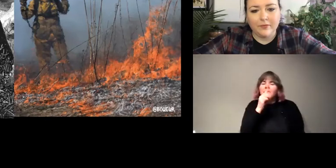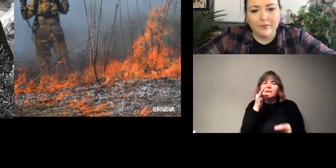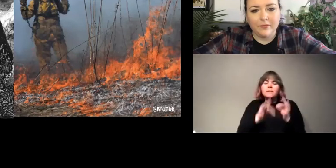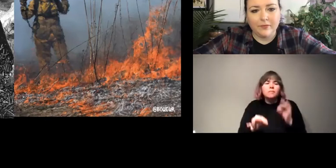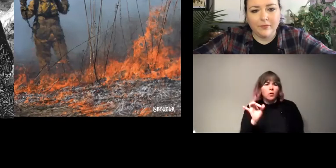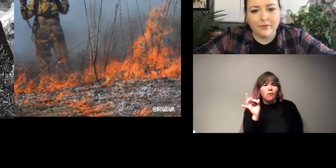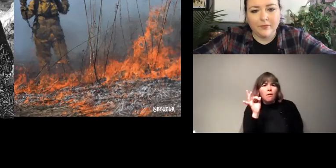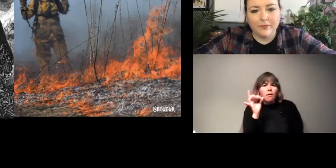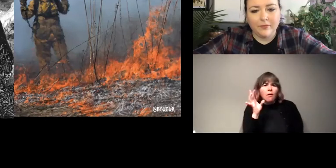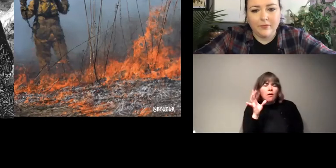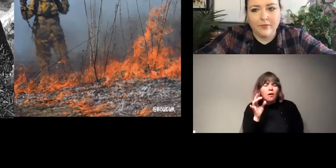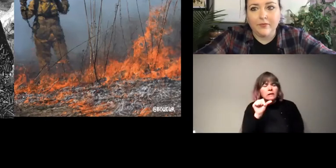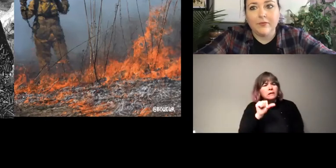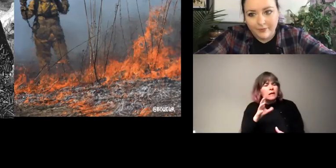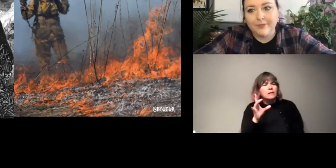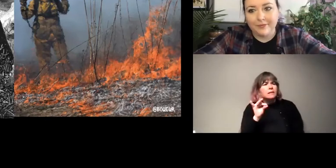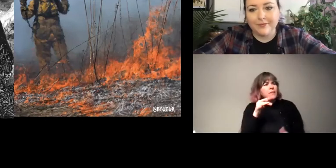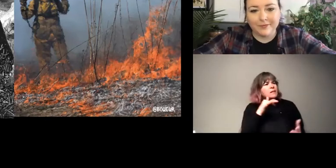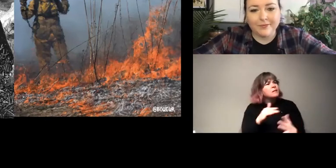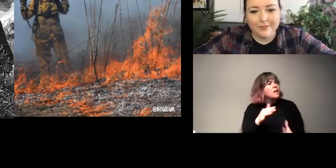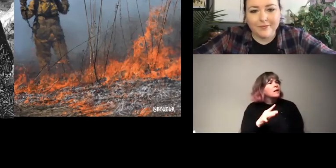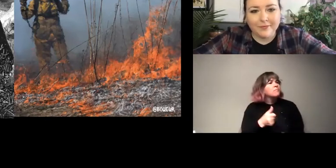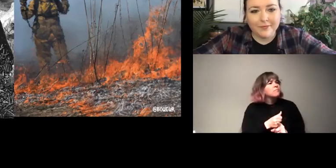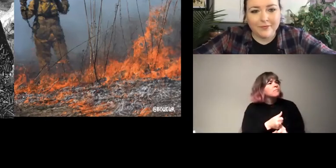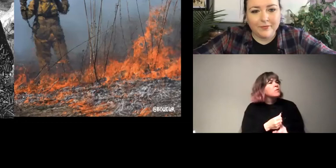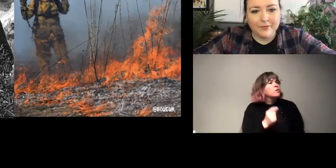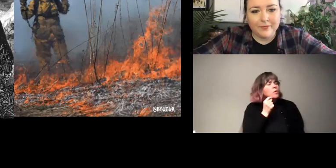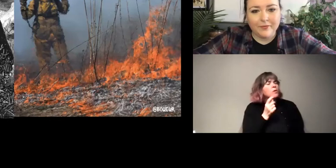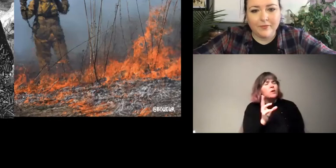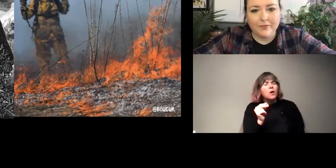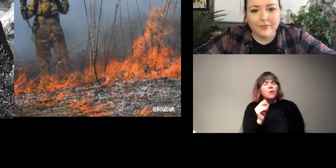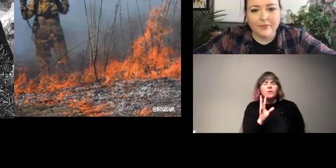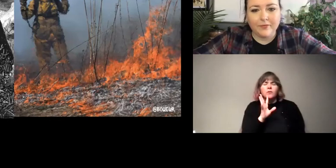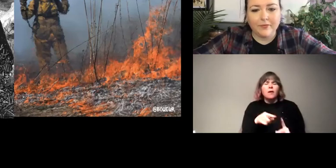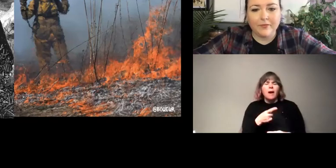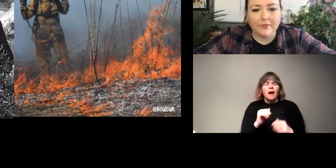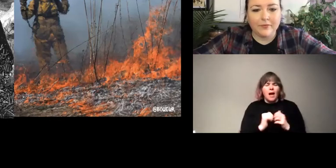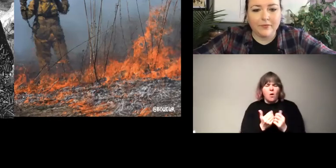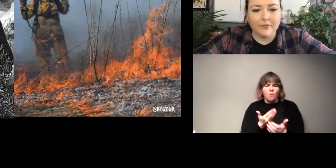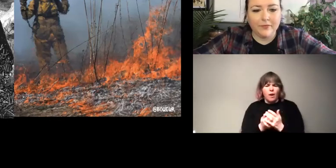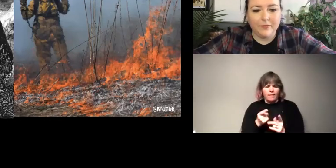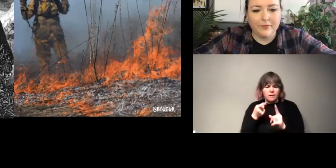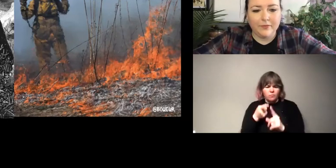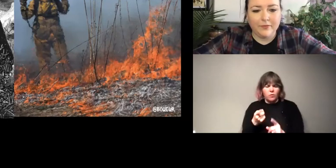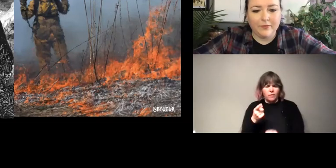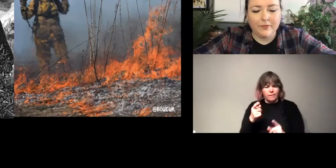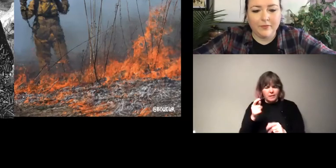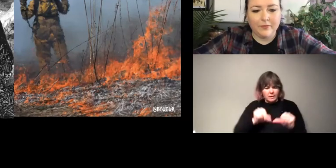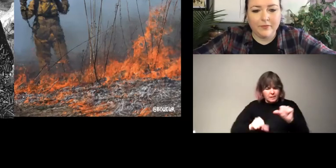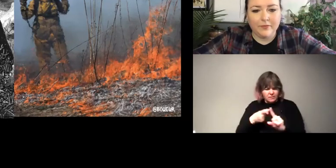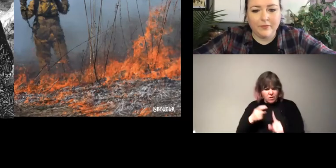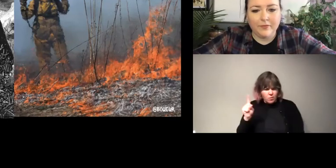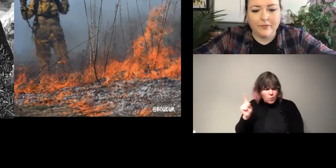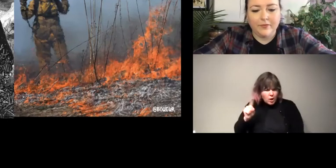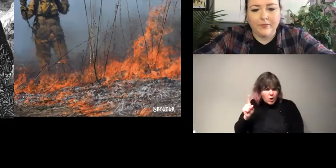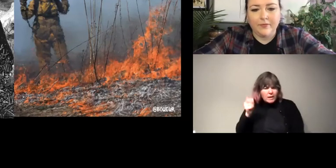like, a scientist did the study and it was cool. It's like, okay, let's talk about how we got to that point. Where did that science come from? What